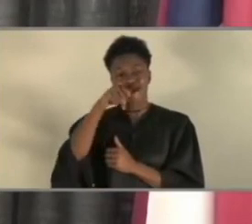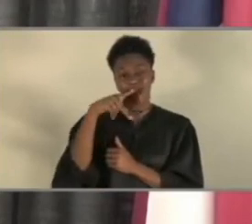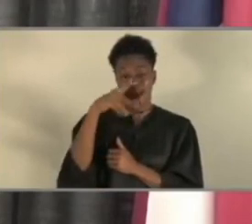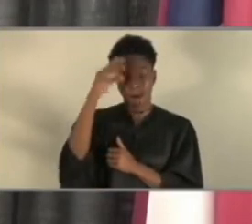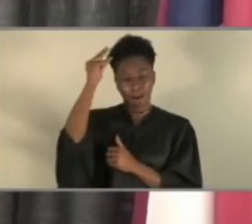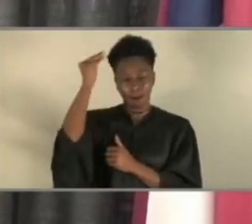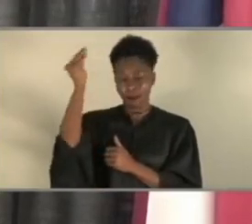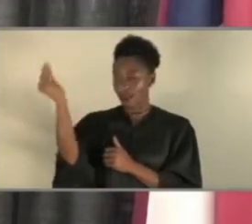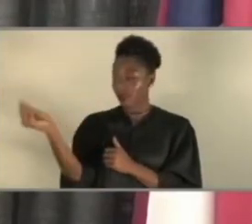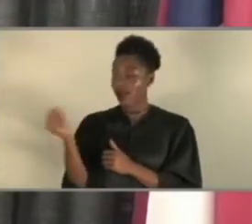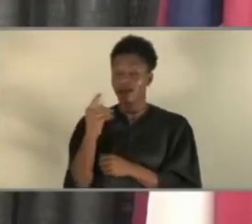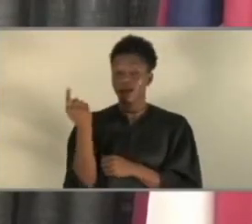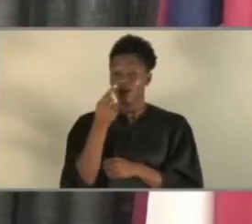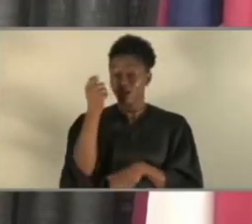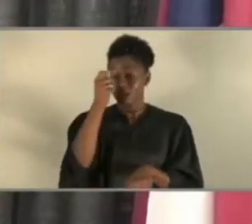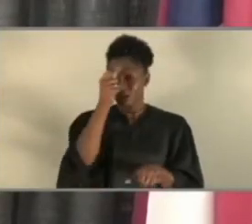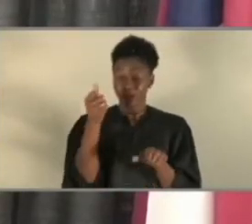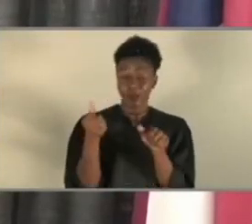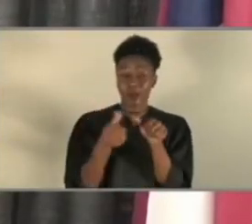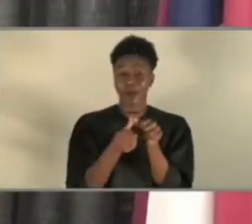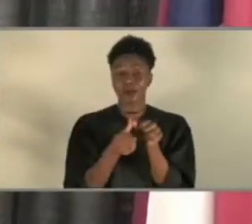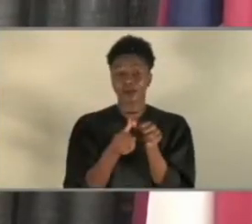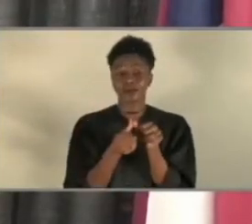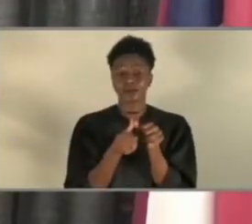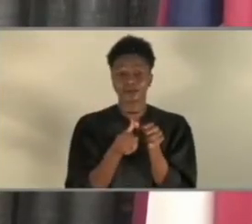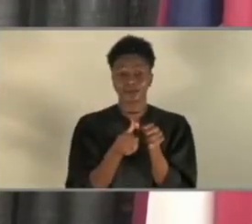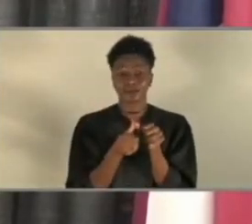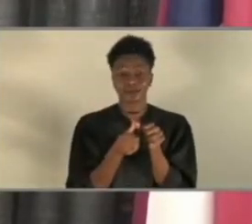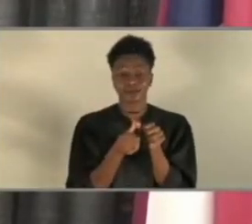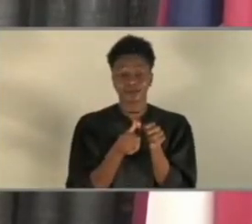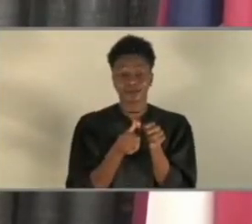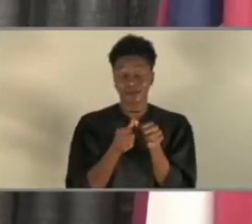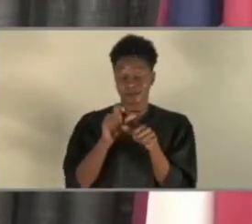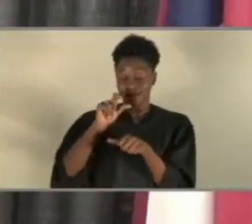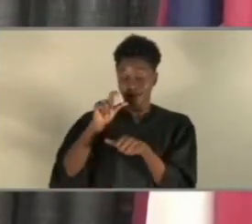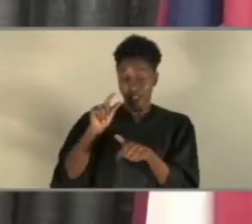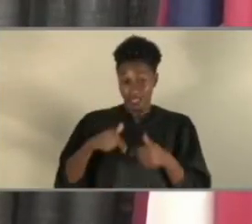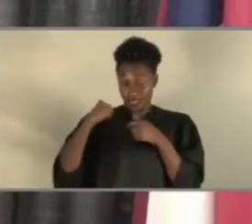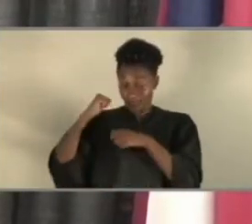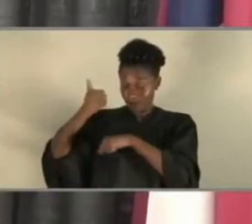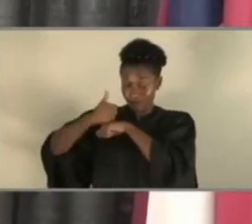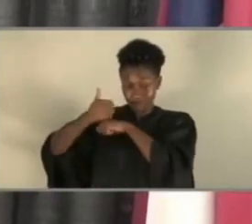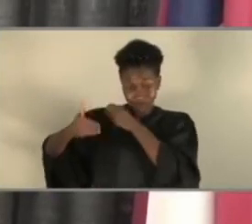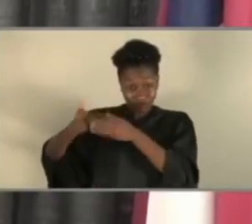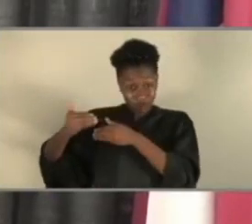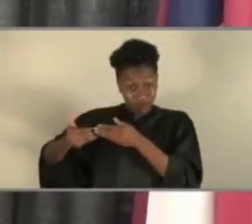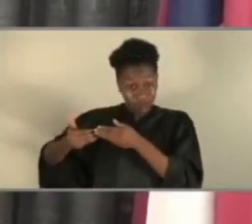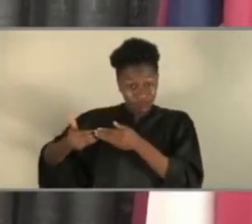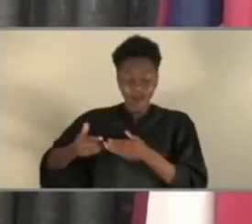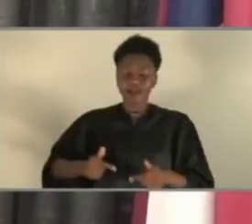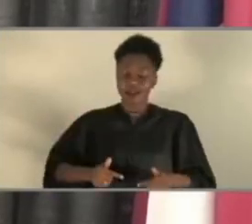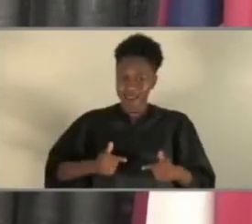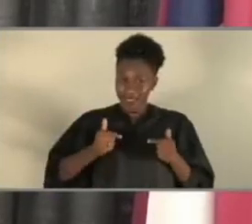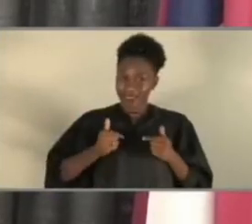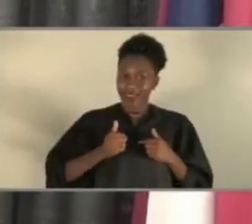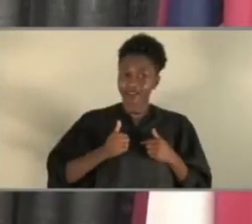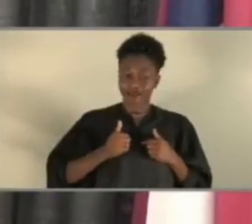Always remember that the legacy you leave is the life that you